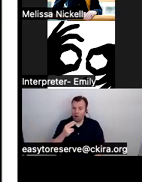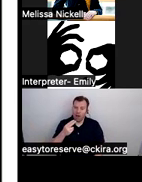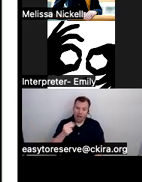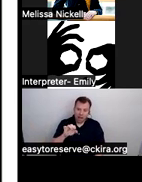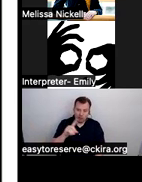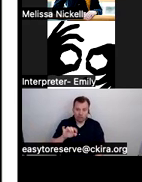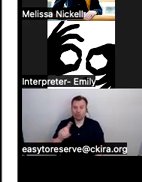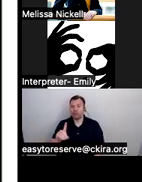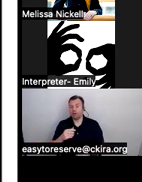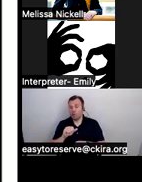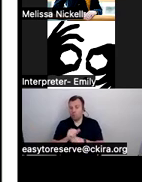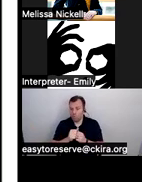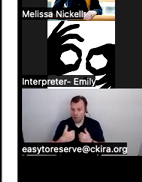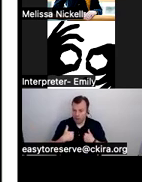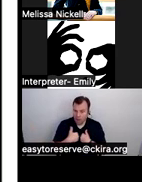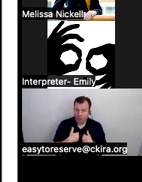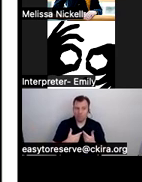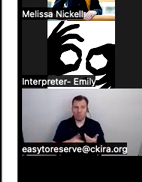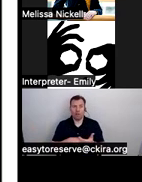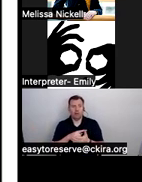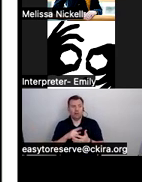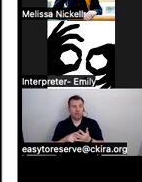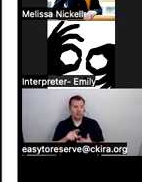resubmission, how you dealt with the